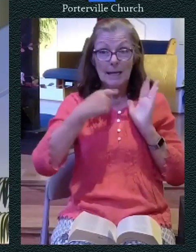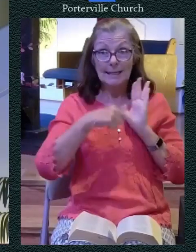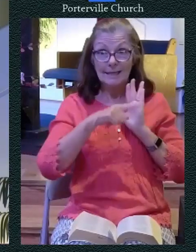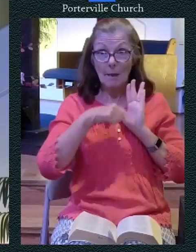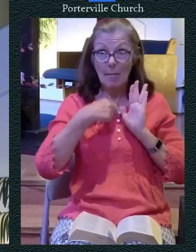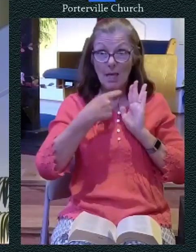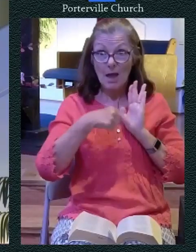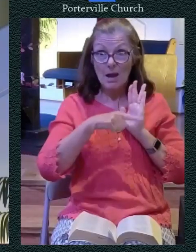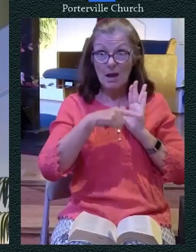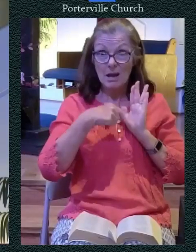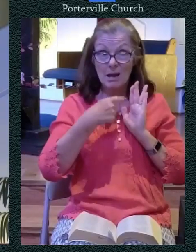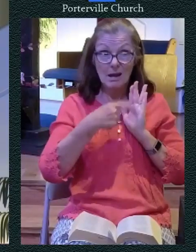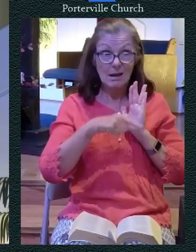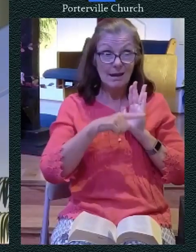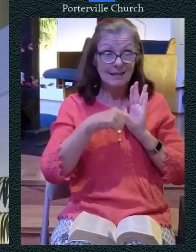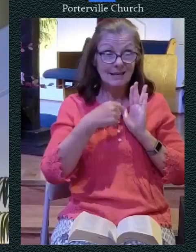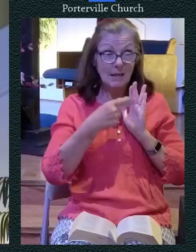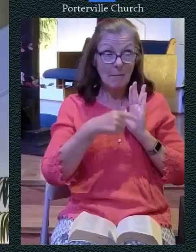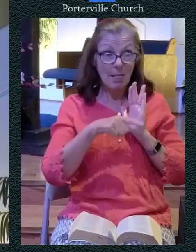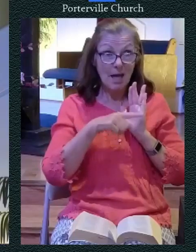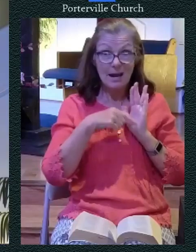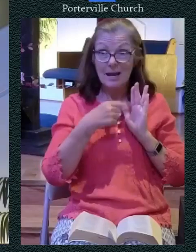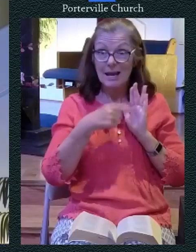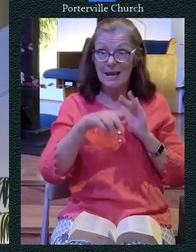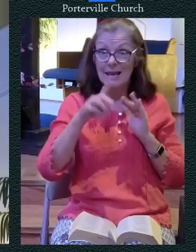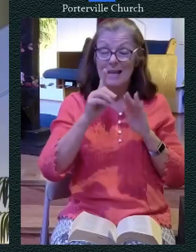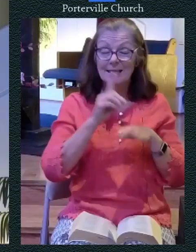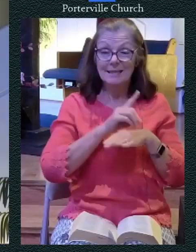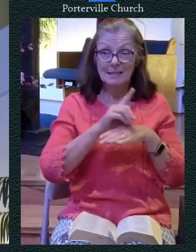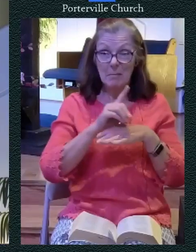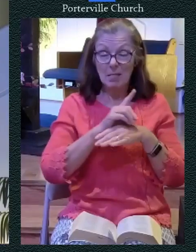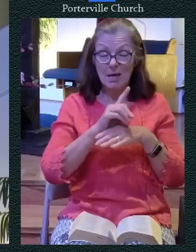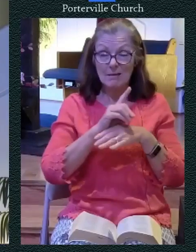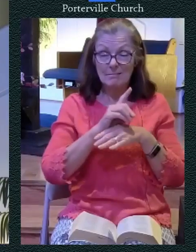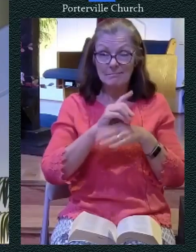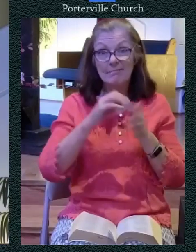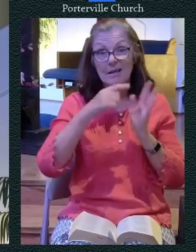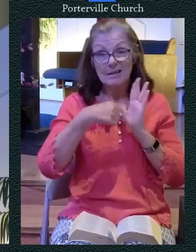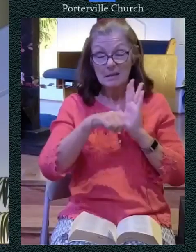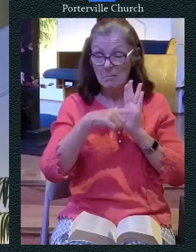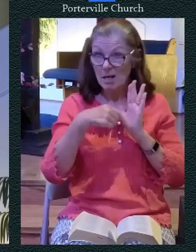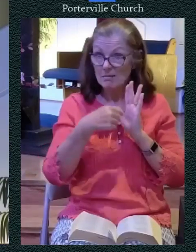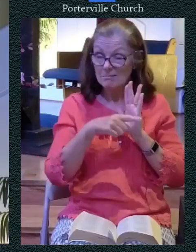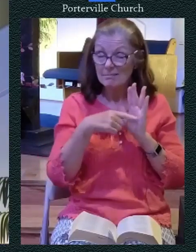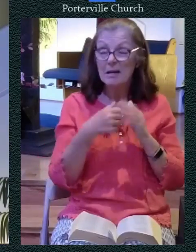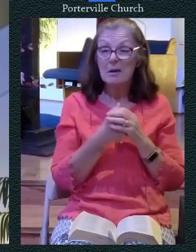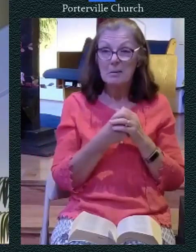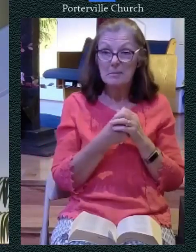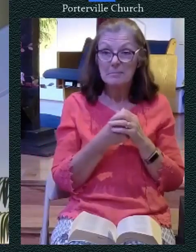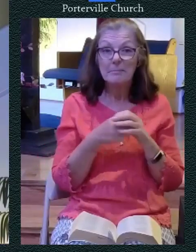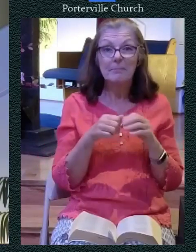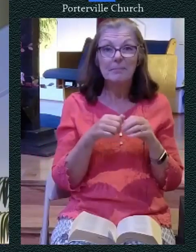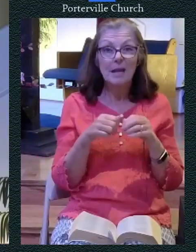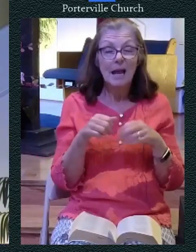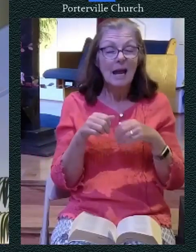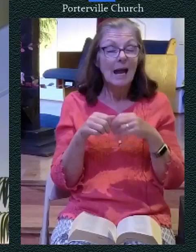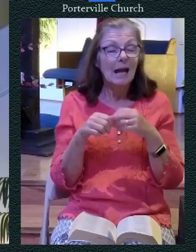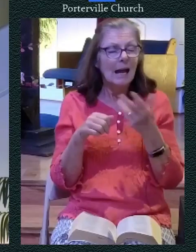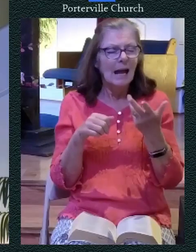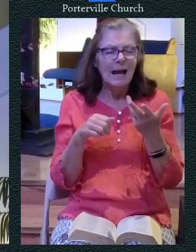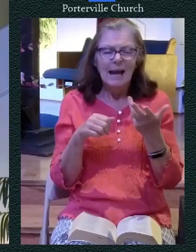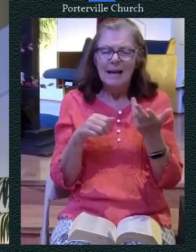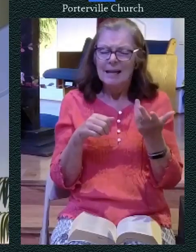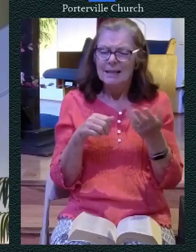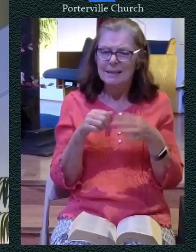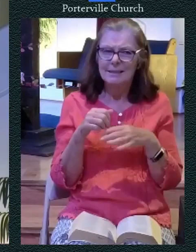And it's not a sure thing that discipline is received well. Sometimes discipline is given and it's received very poorly and